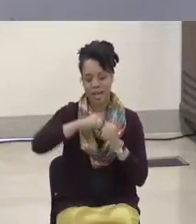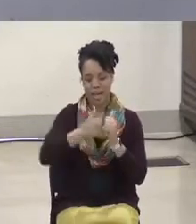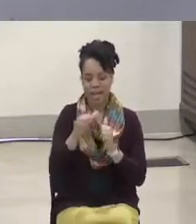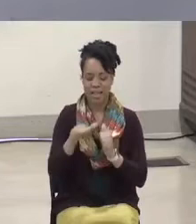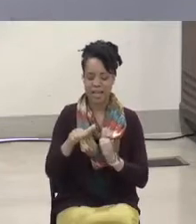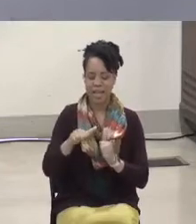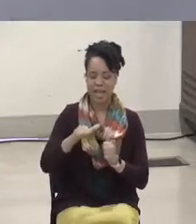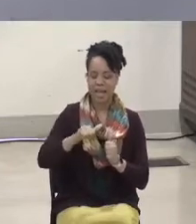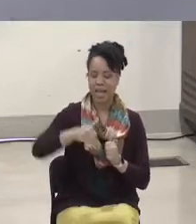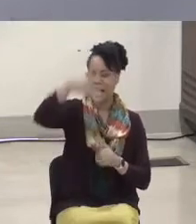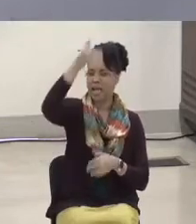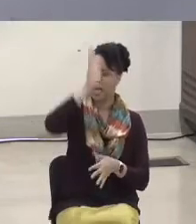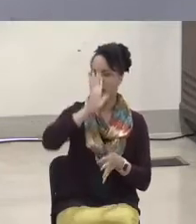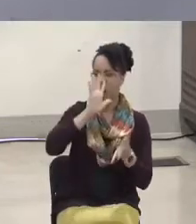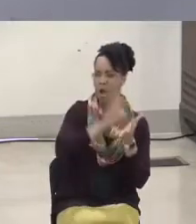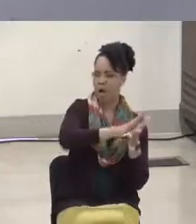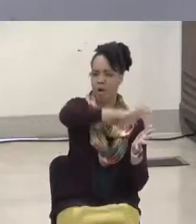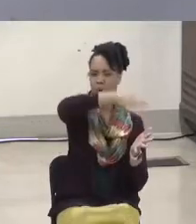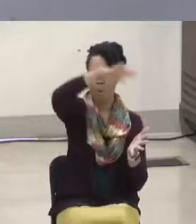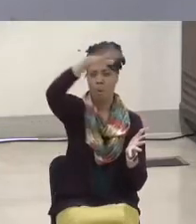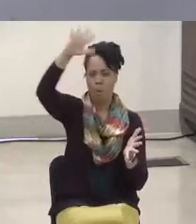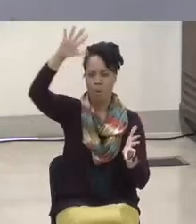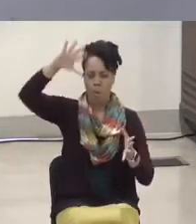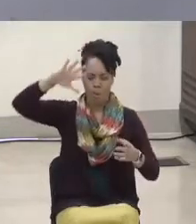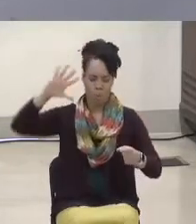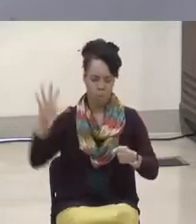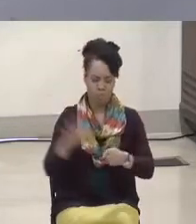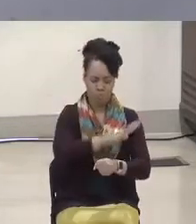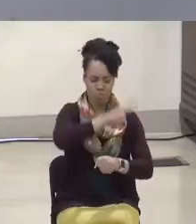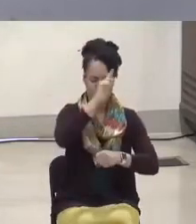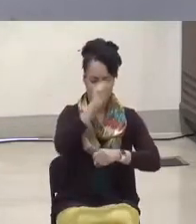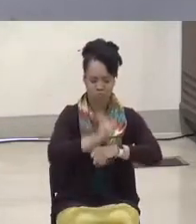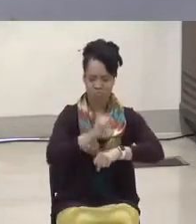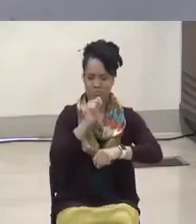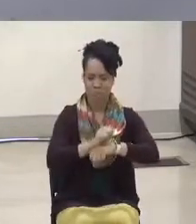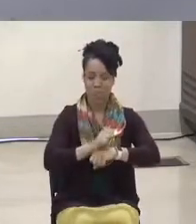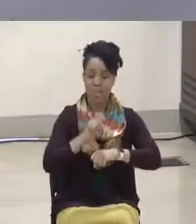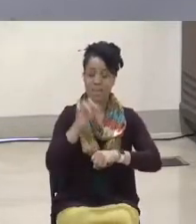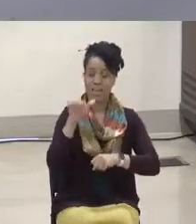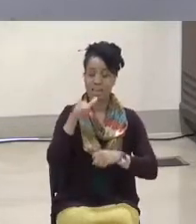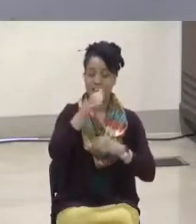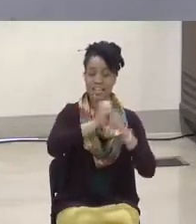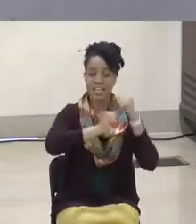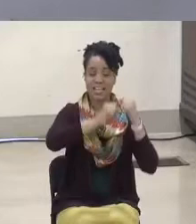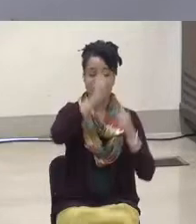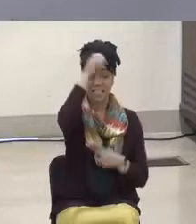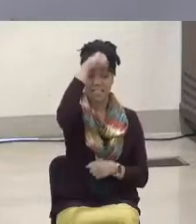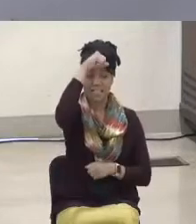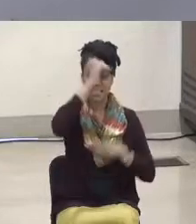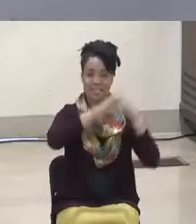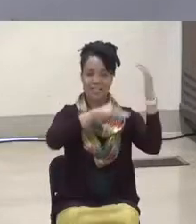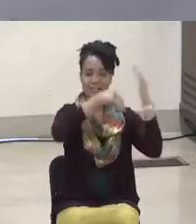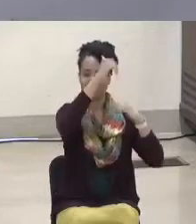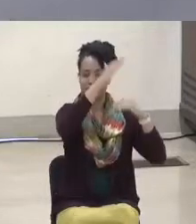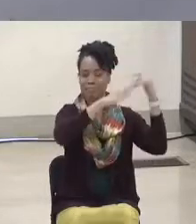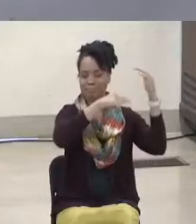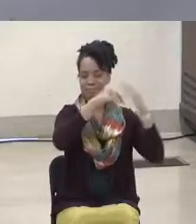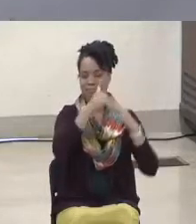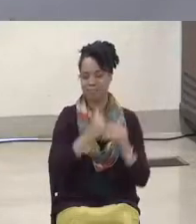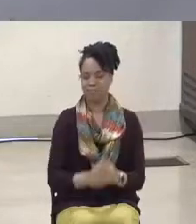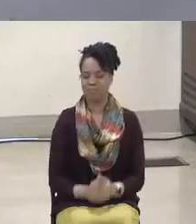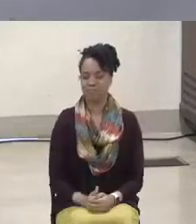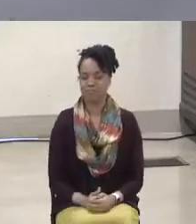glory of God filled the temple that Solomon built. Y unos capítulos después vas a poder ver cómo